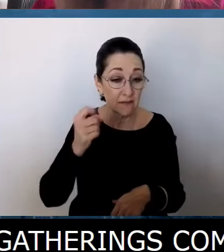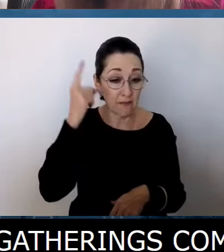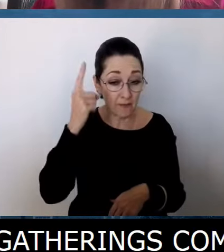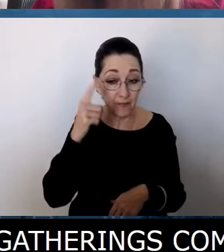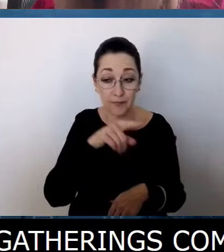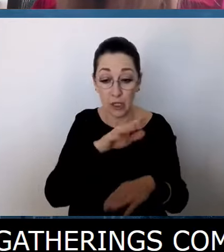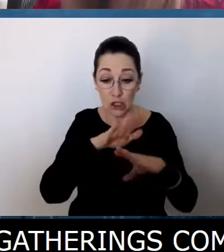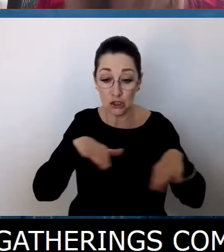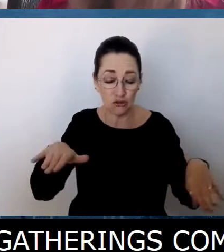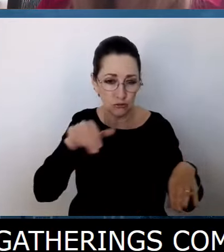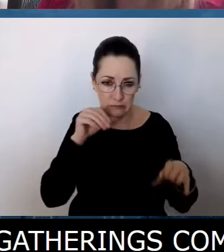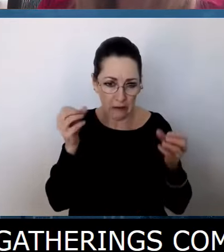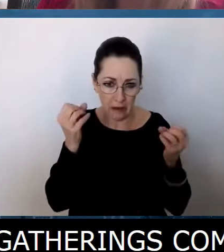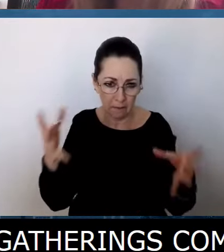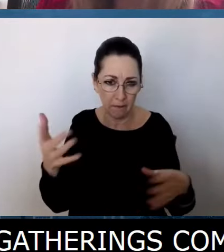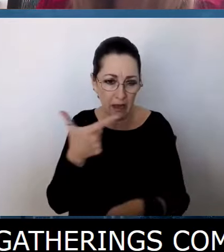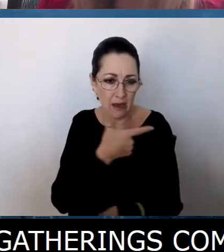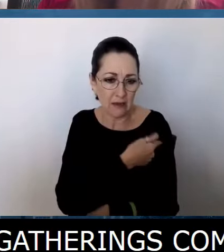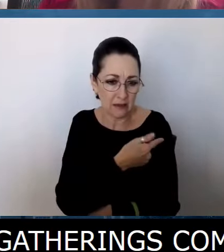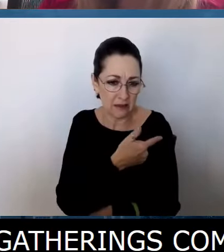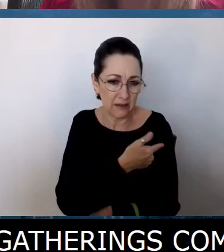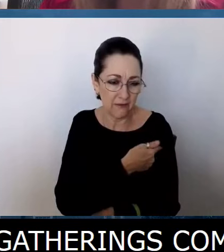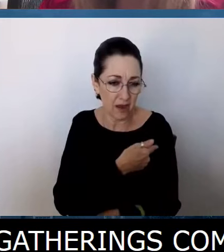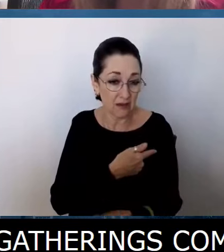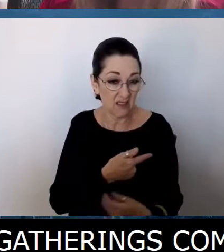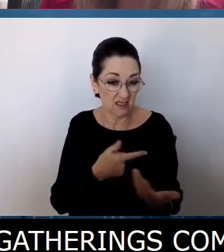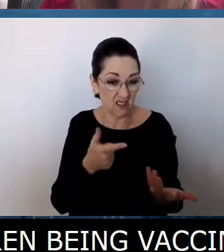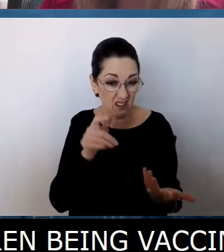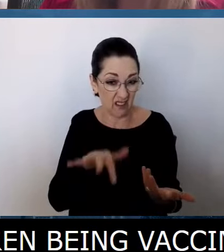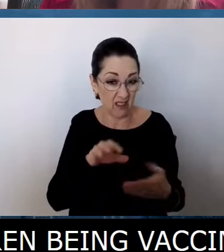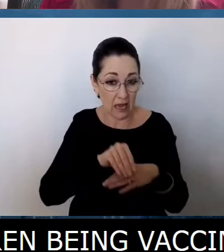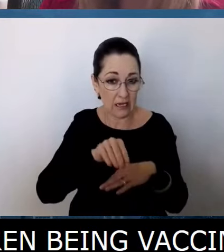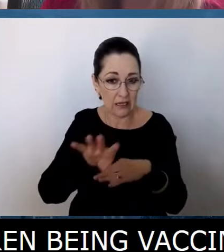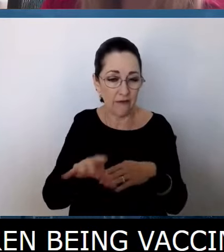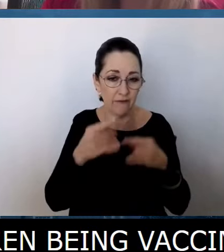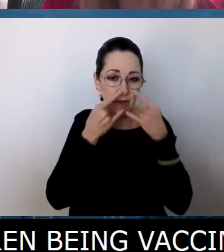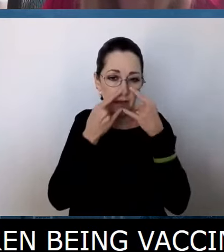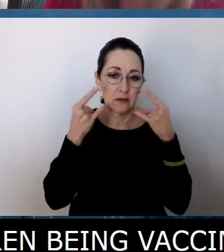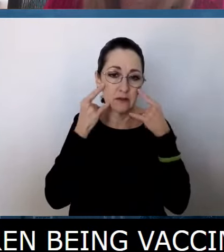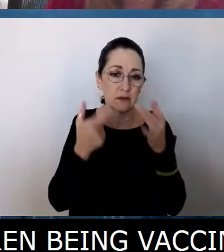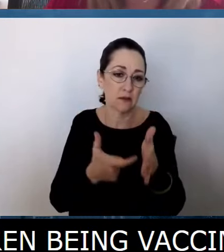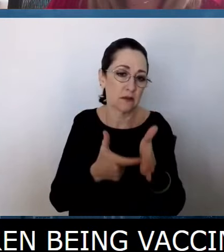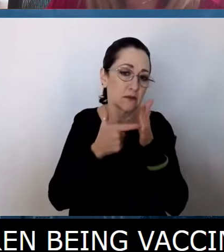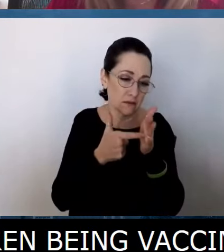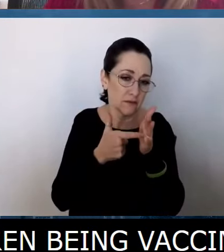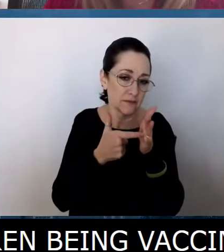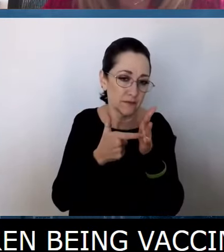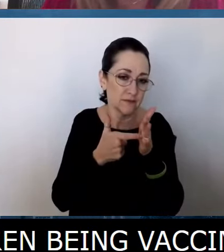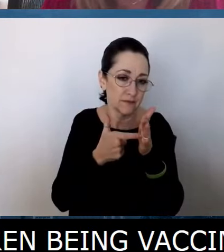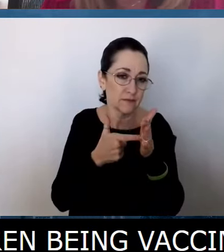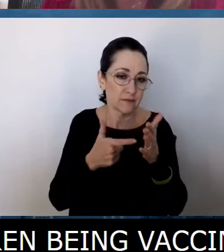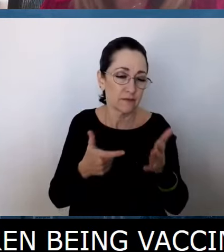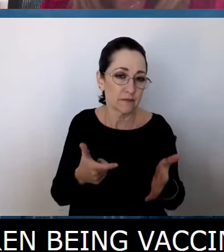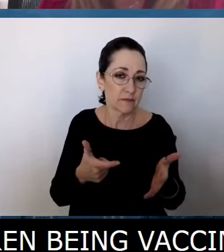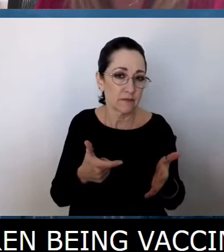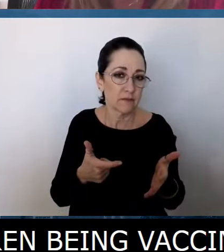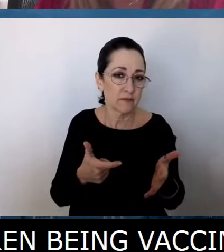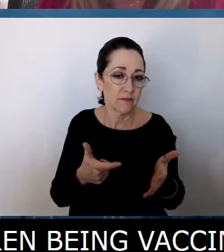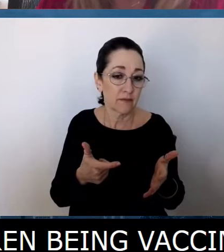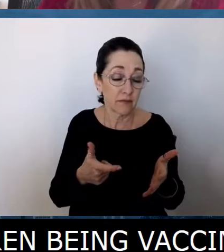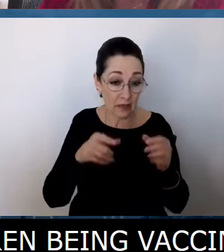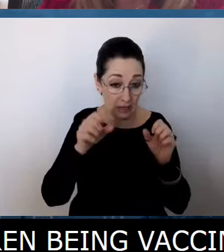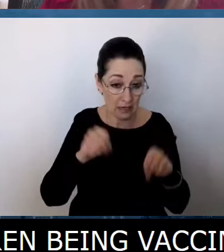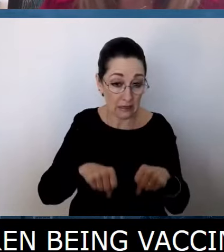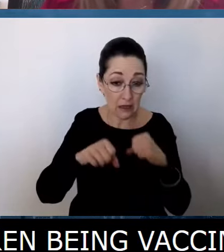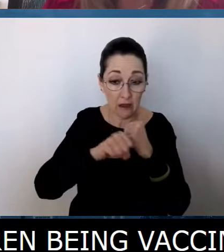way could affect the mask mandate at schools? I know a decision's coming up in February, but could that be extended